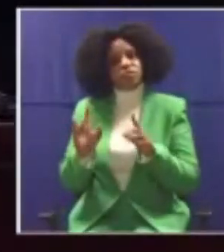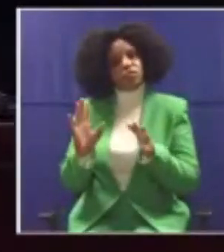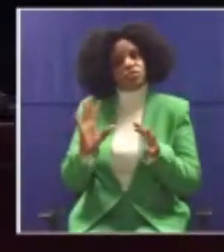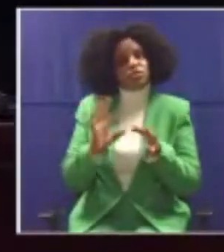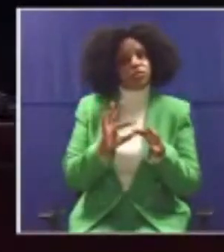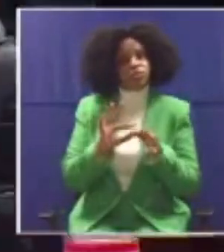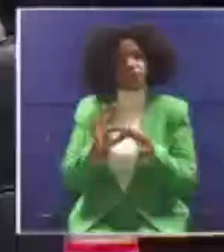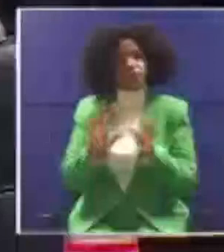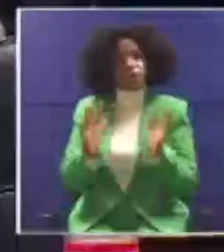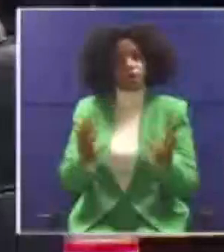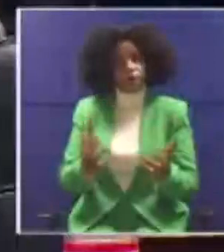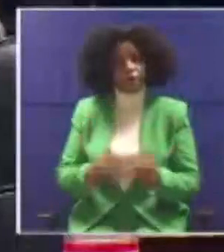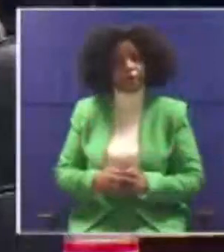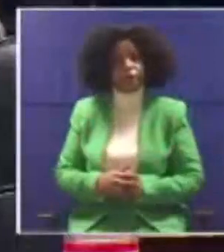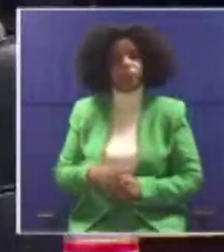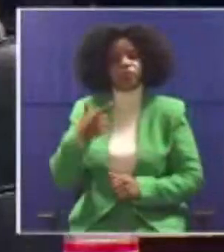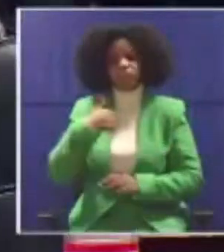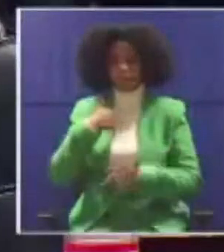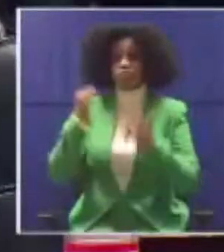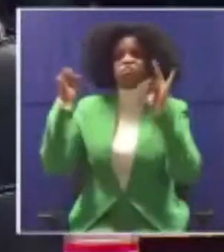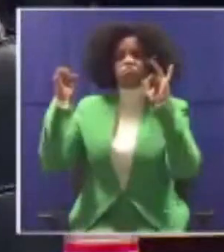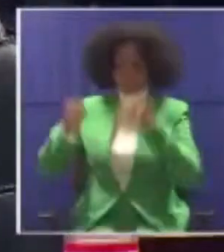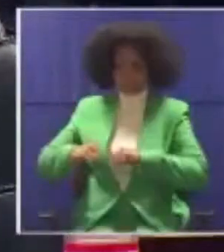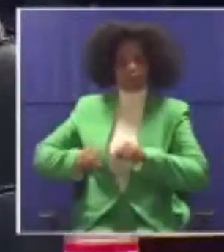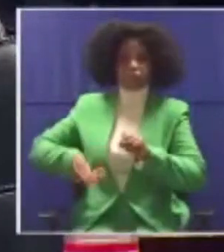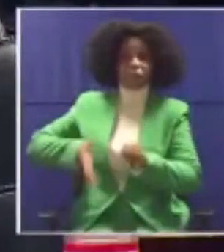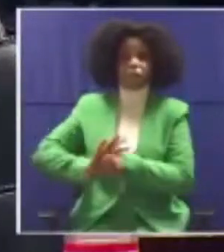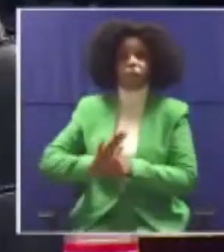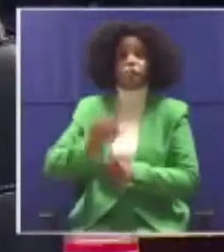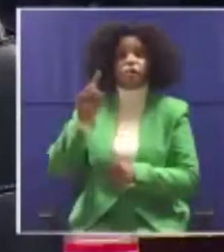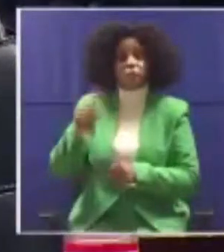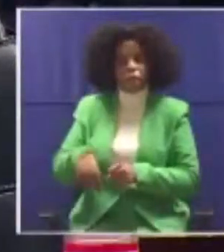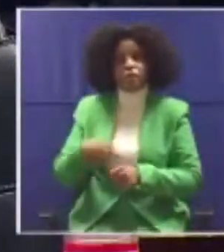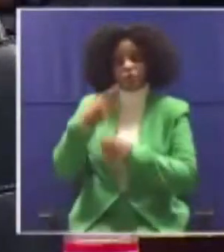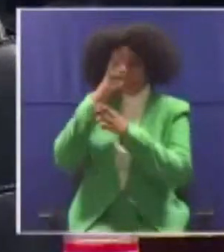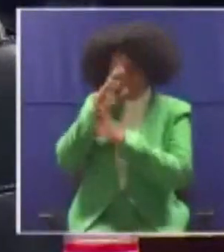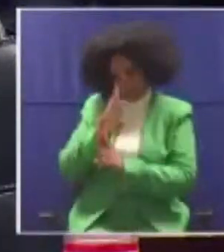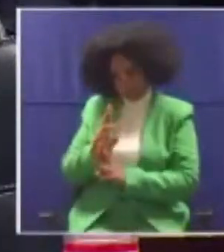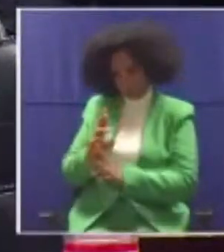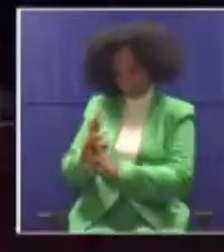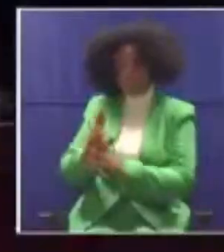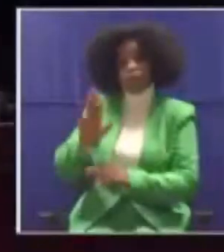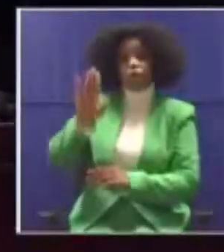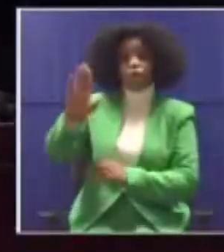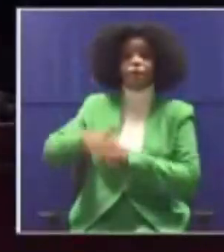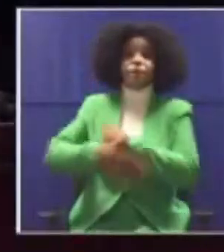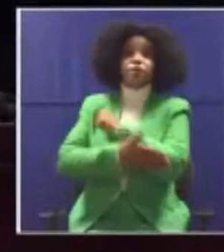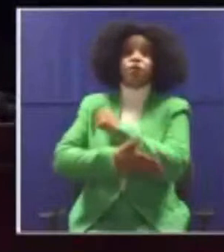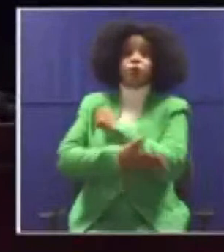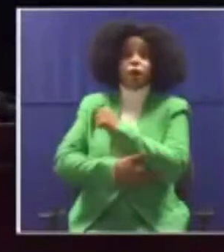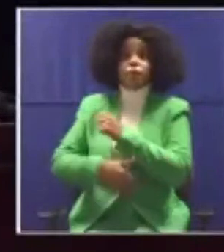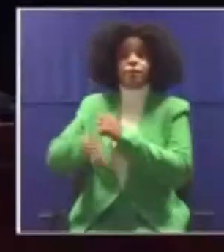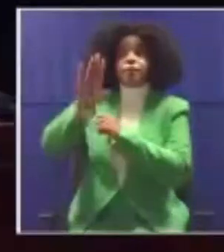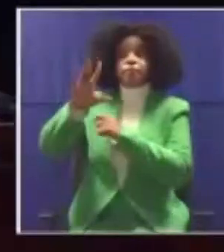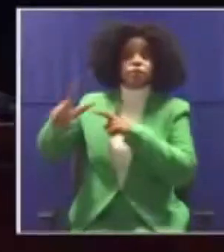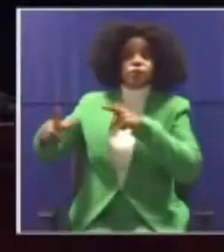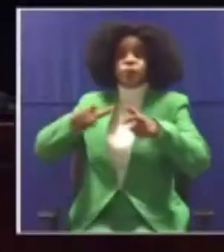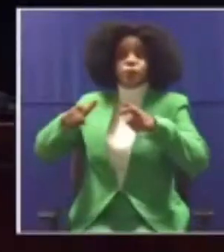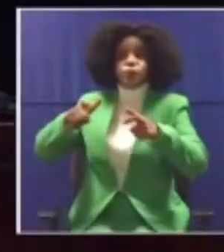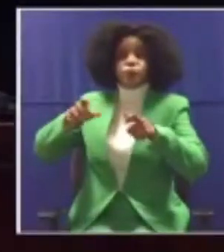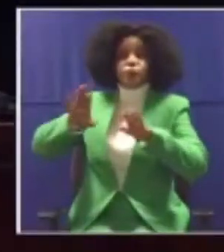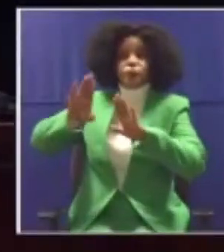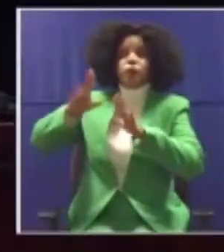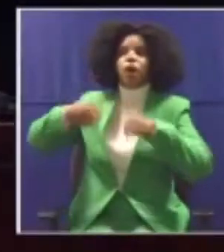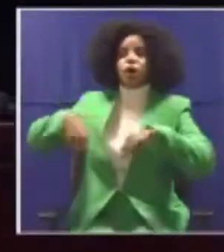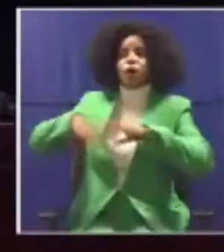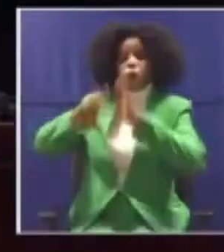more that we need to respect the sovereignty of other countries if